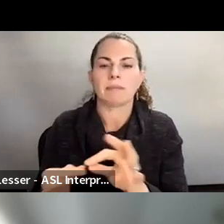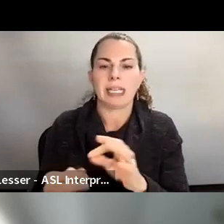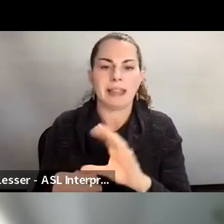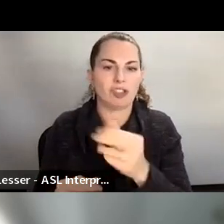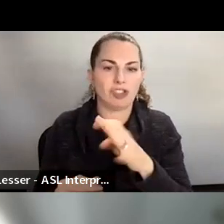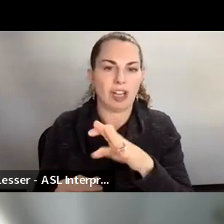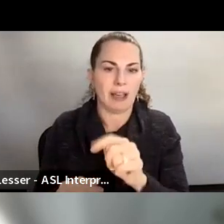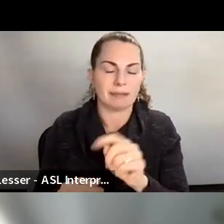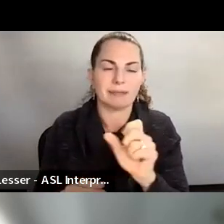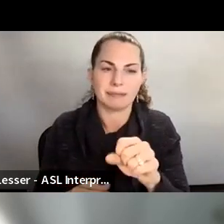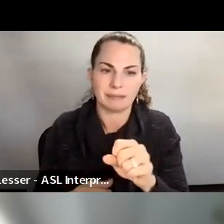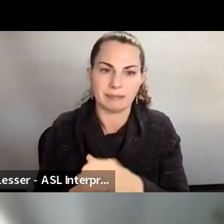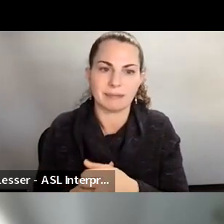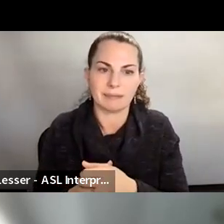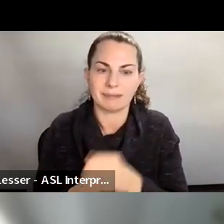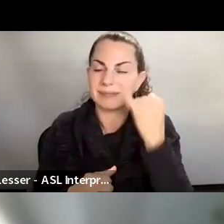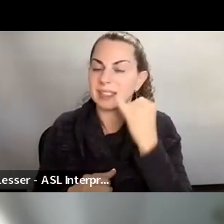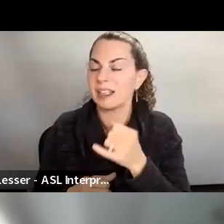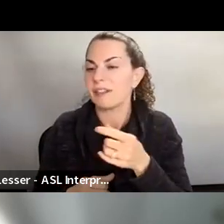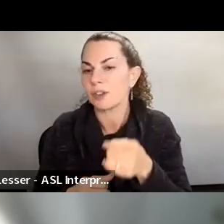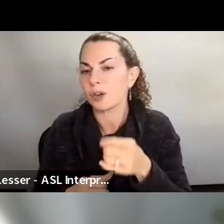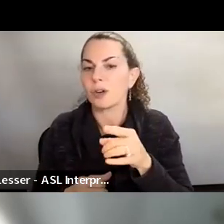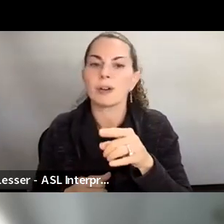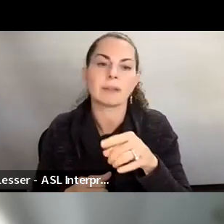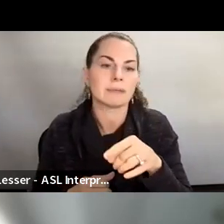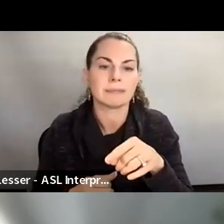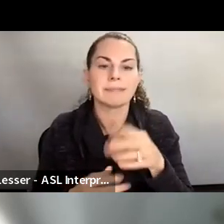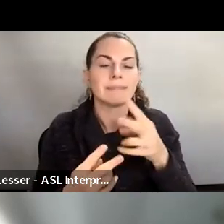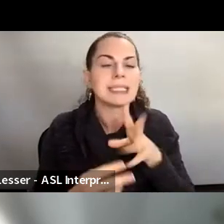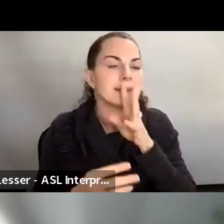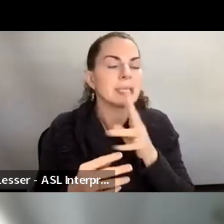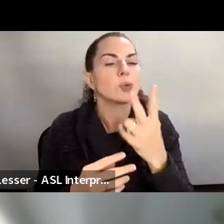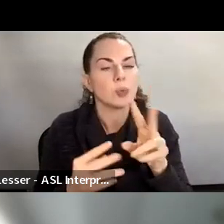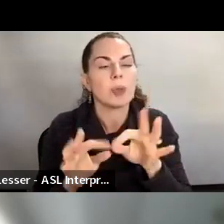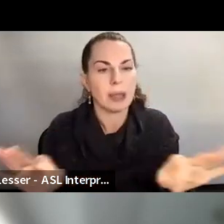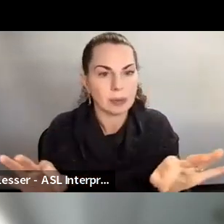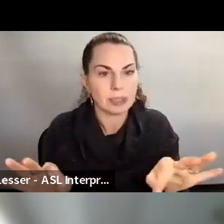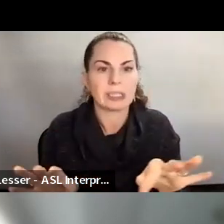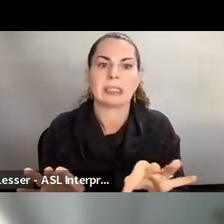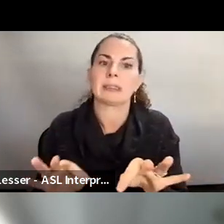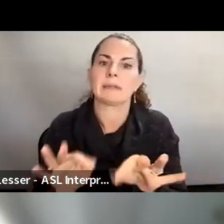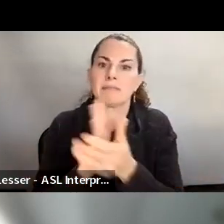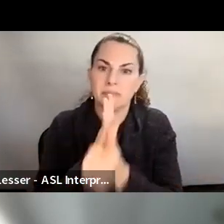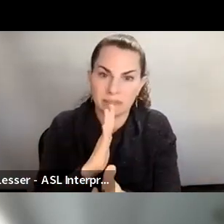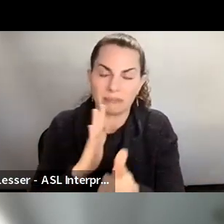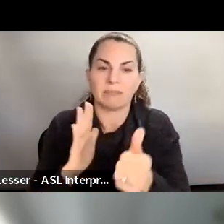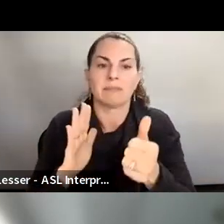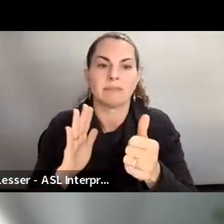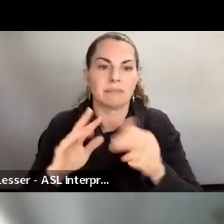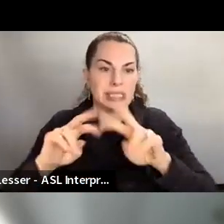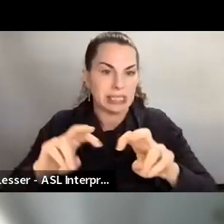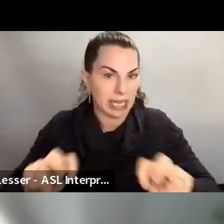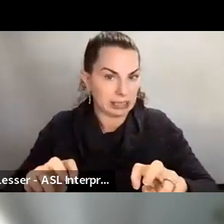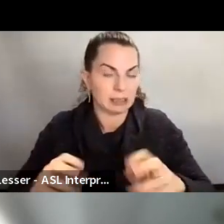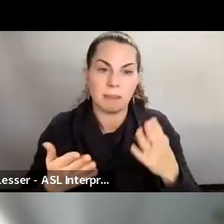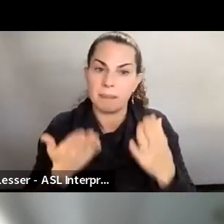was, if you're, bilingual, qualified, assessed, credentialed, you might not be qualified to be a translator. You might also not be